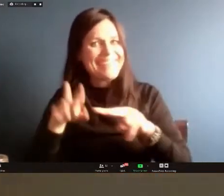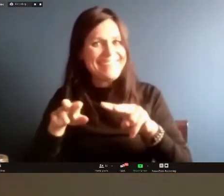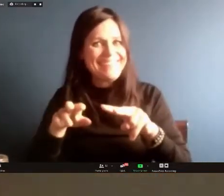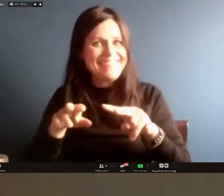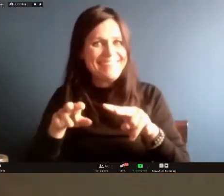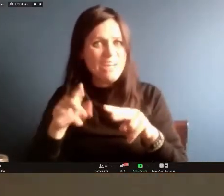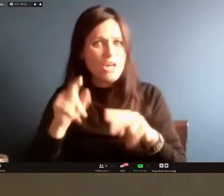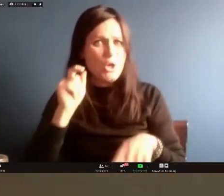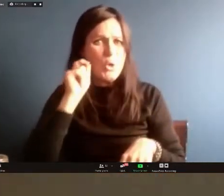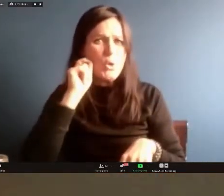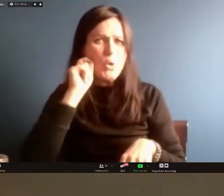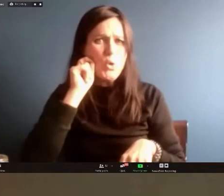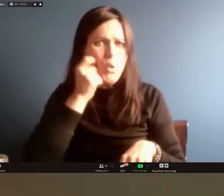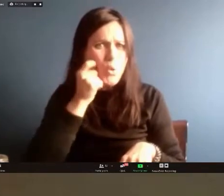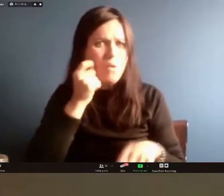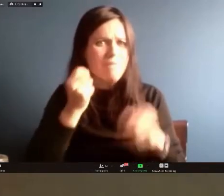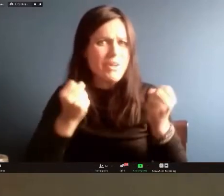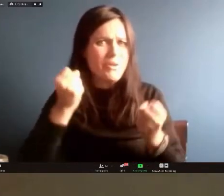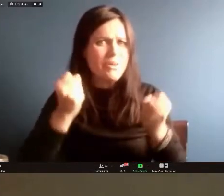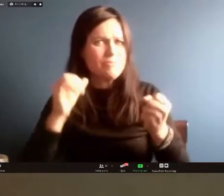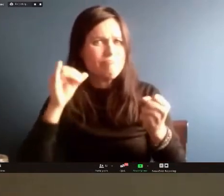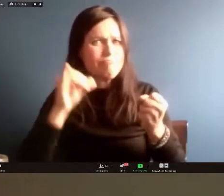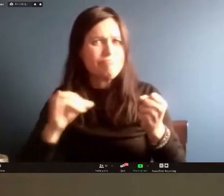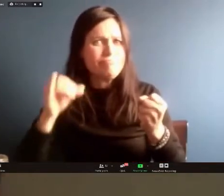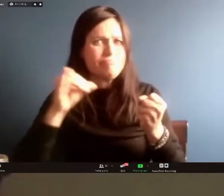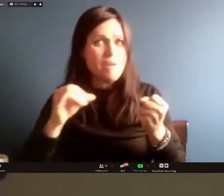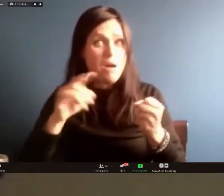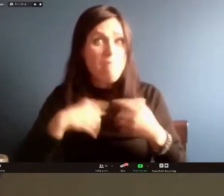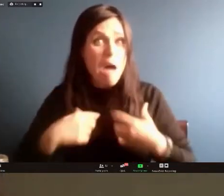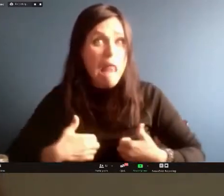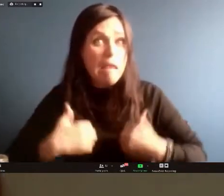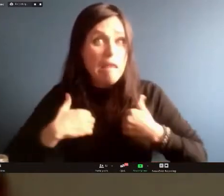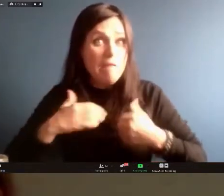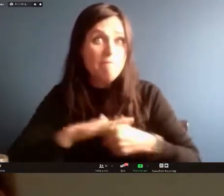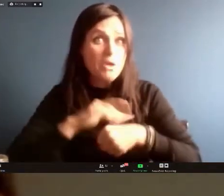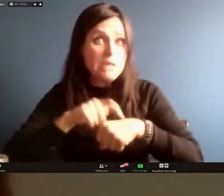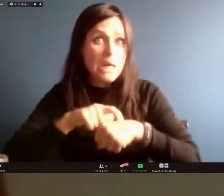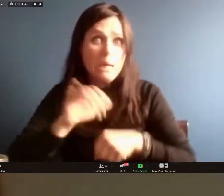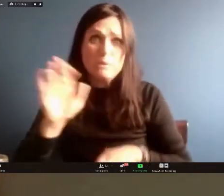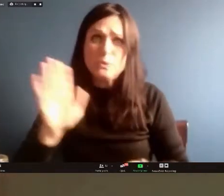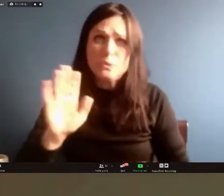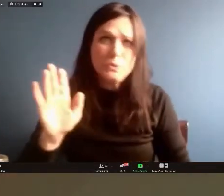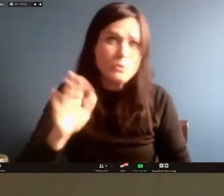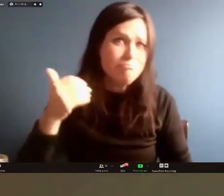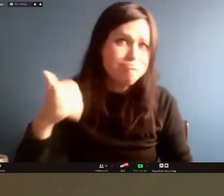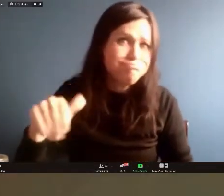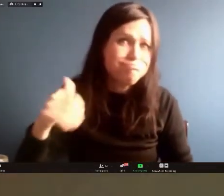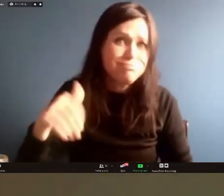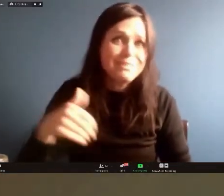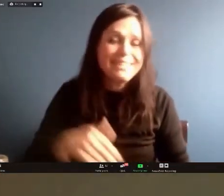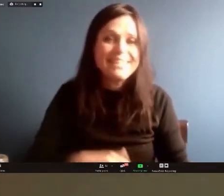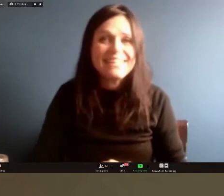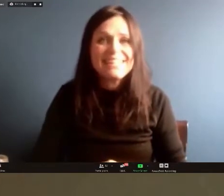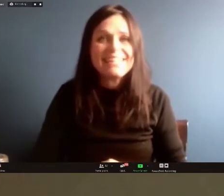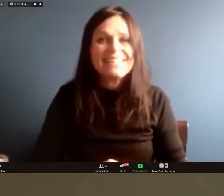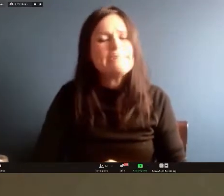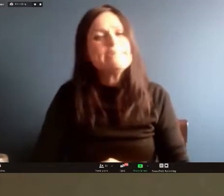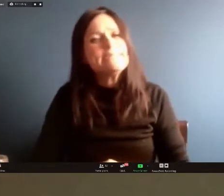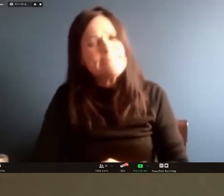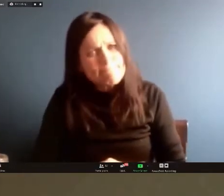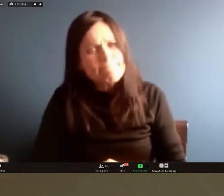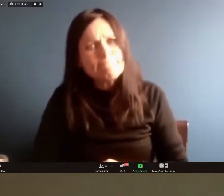cool vehicles, but not for living in full time. And so then I just started to